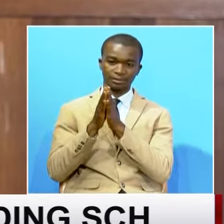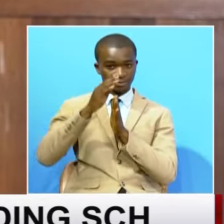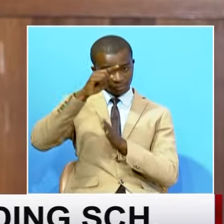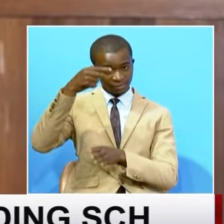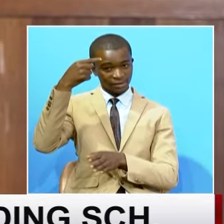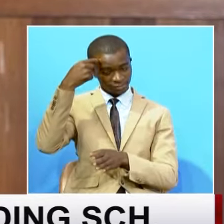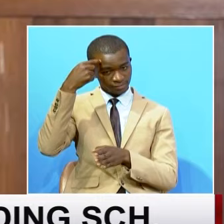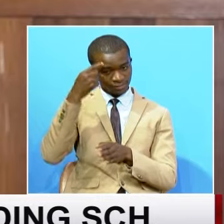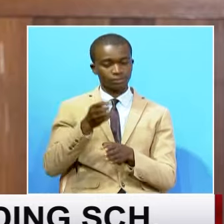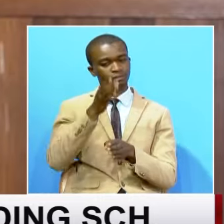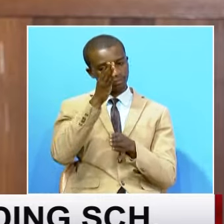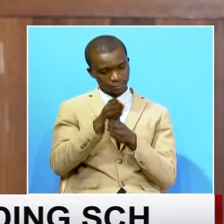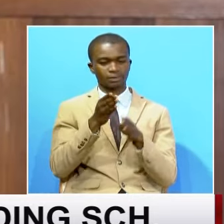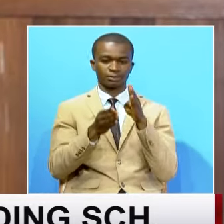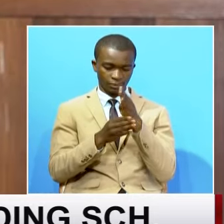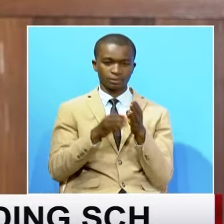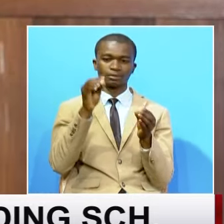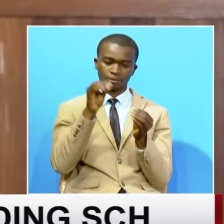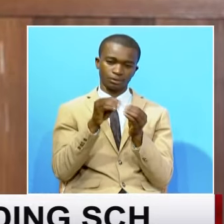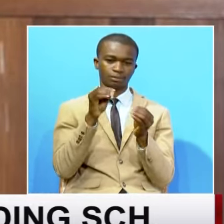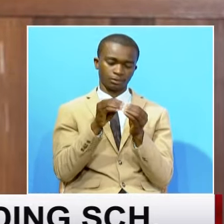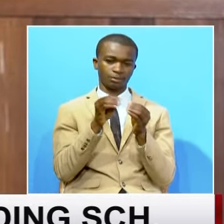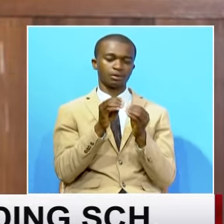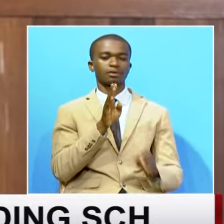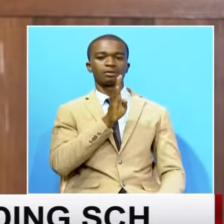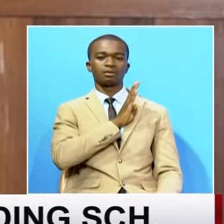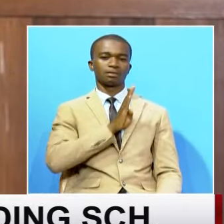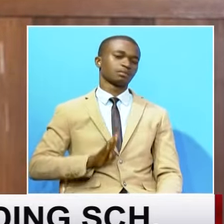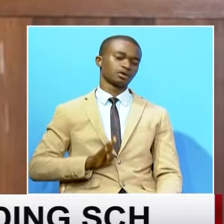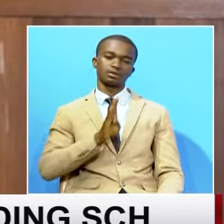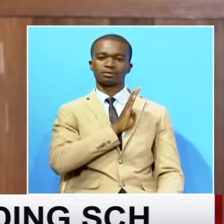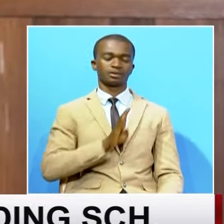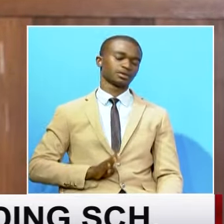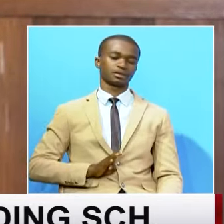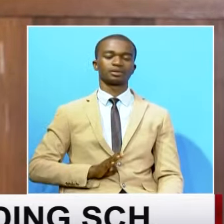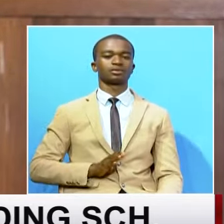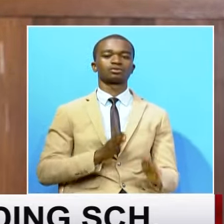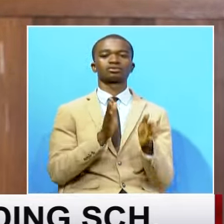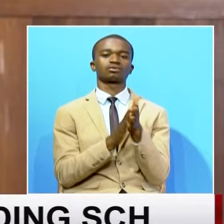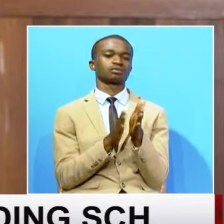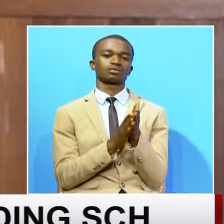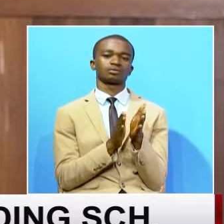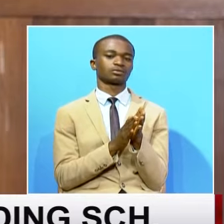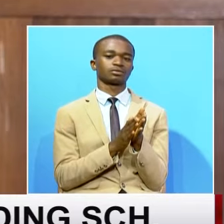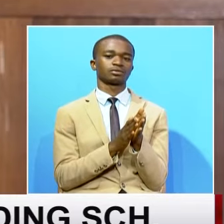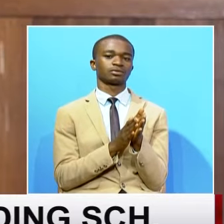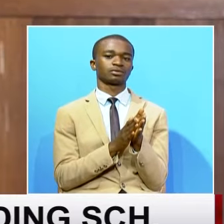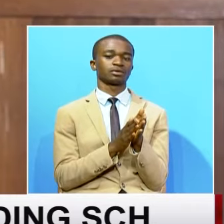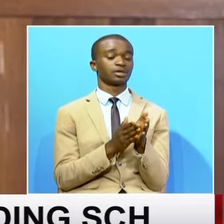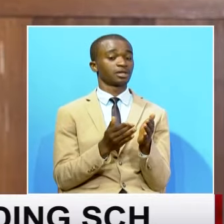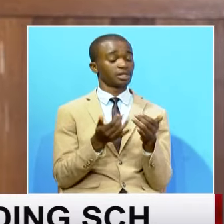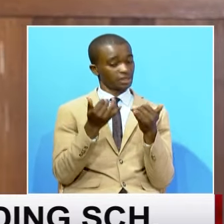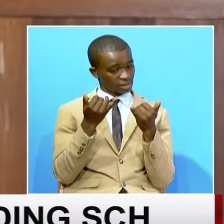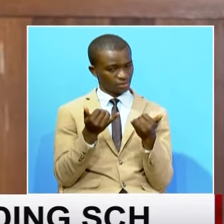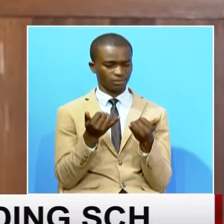Constituency, because that will aid with the Keeping Girls in School facility. If you look at some of the